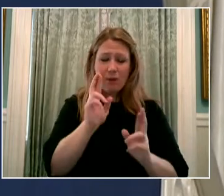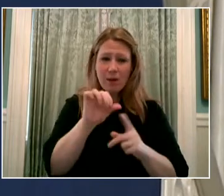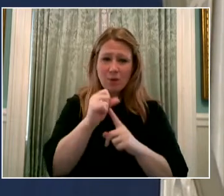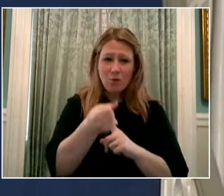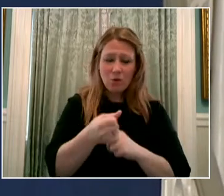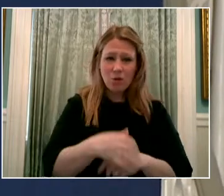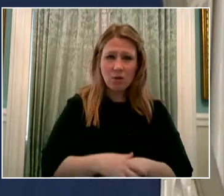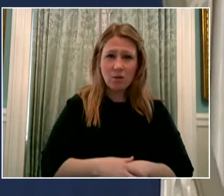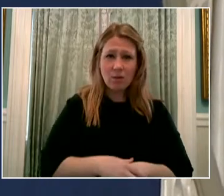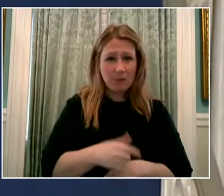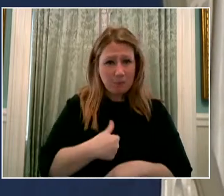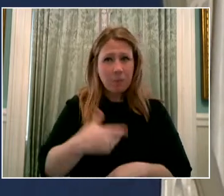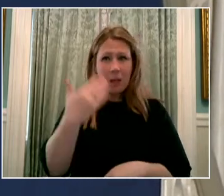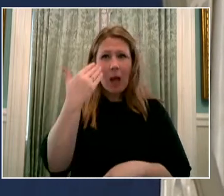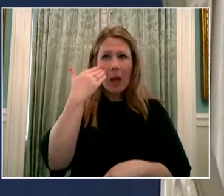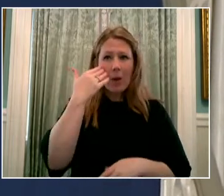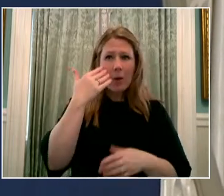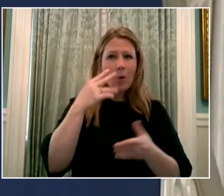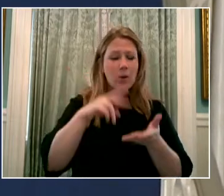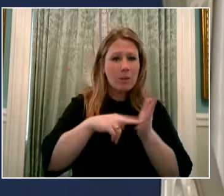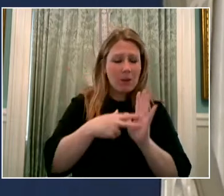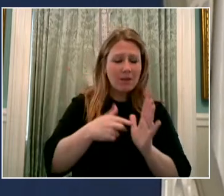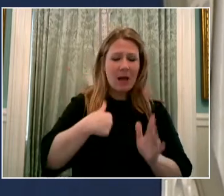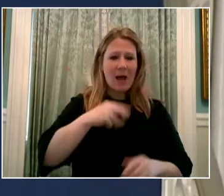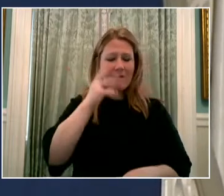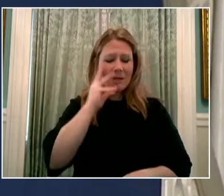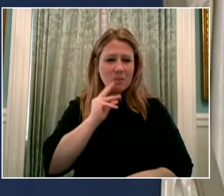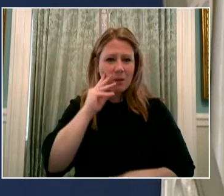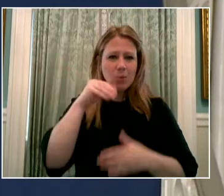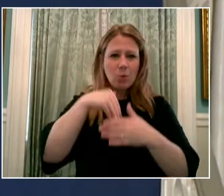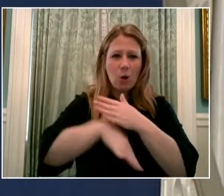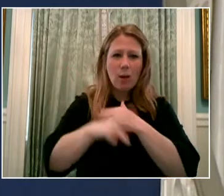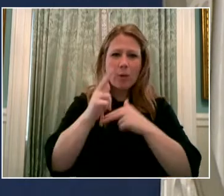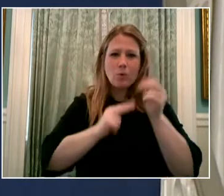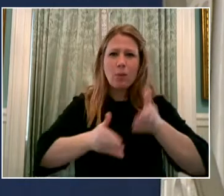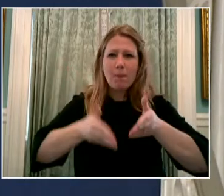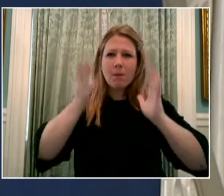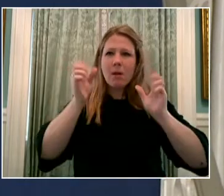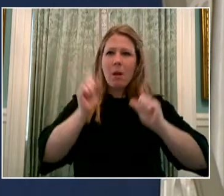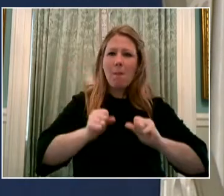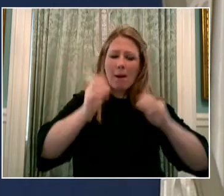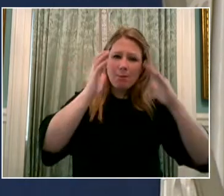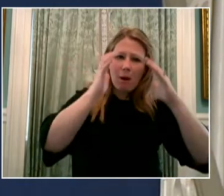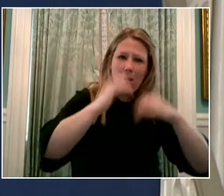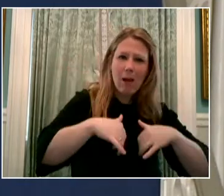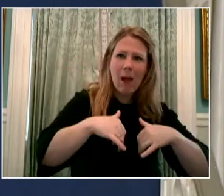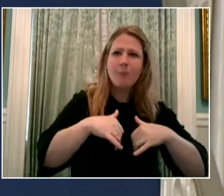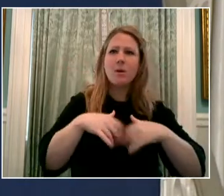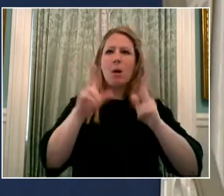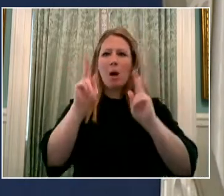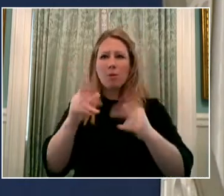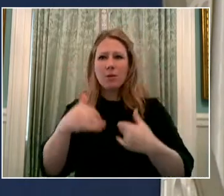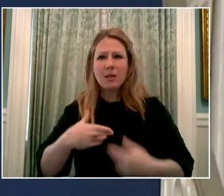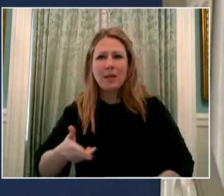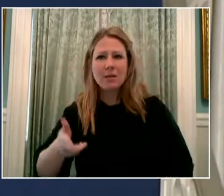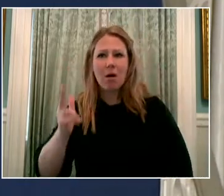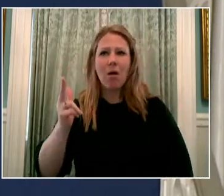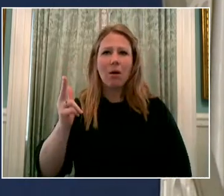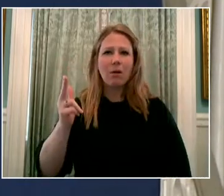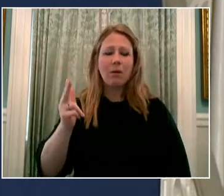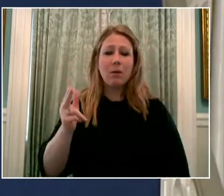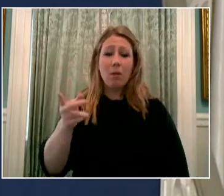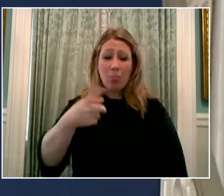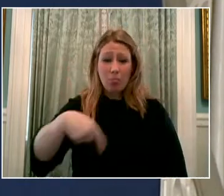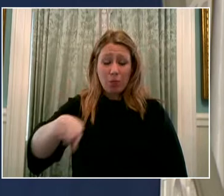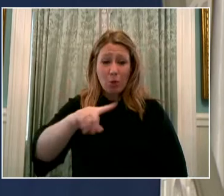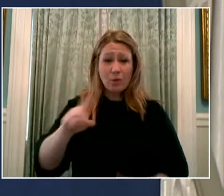a person who has barricaded themselves, a building that's a potential to collapse. Those firefighters and police officers and first responders,